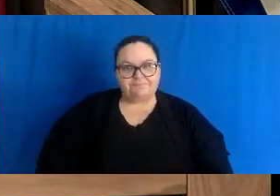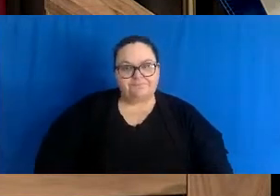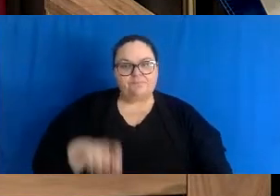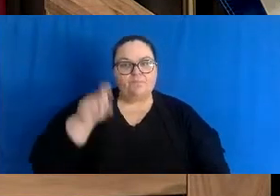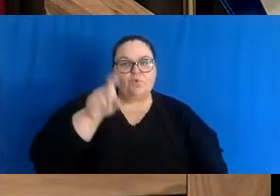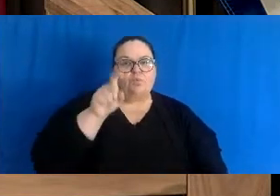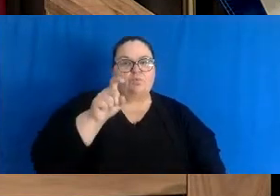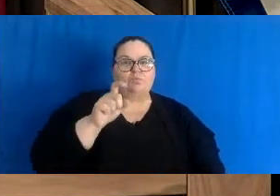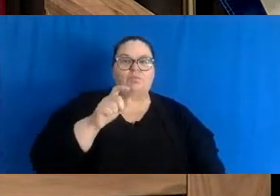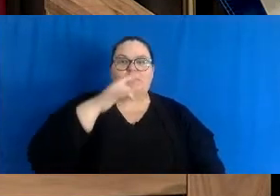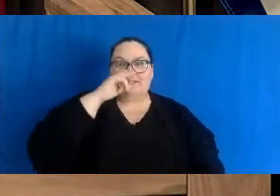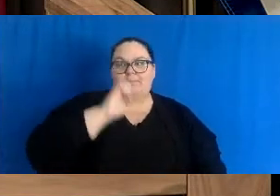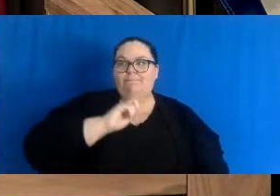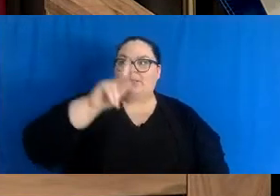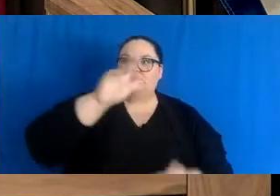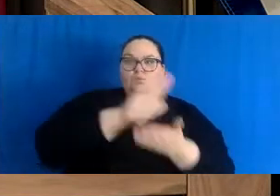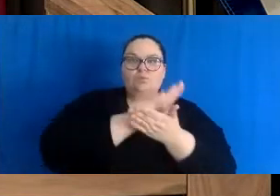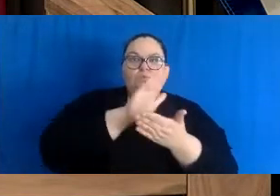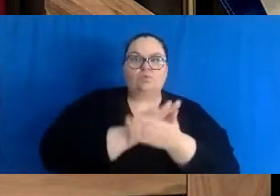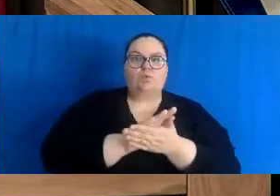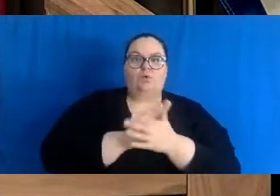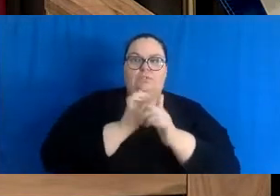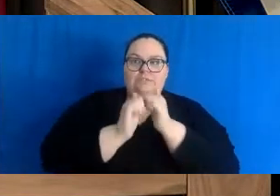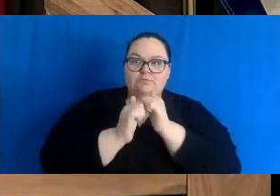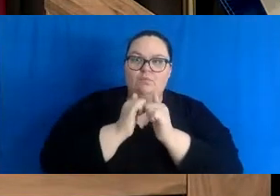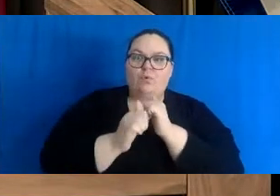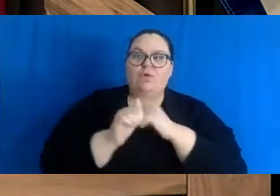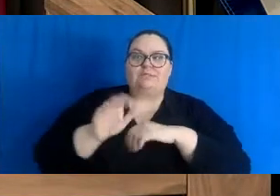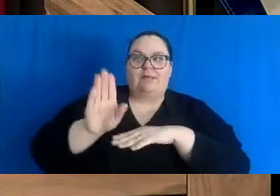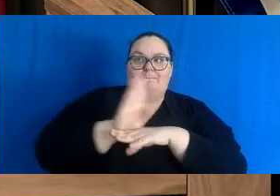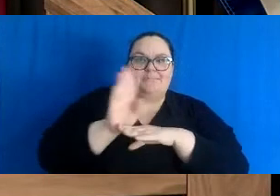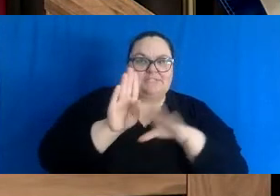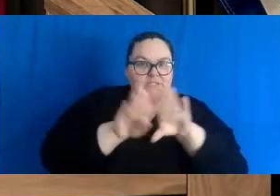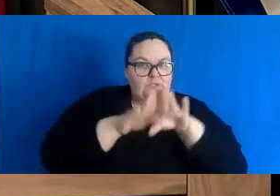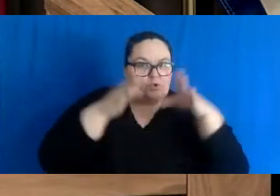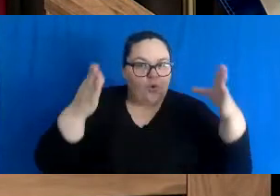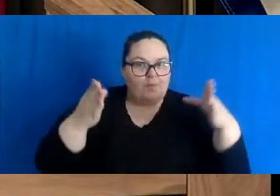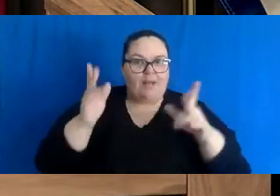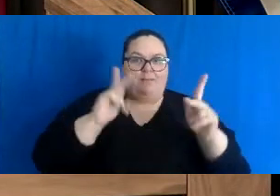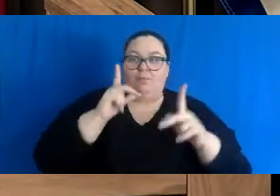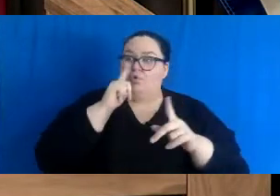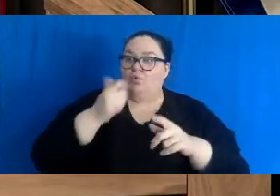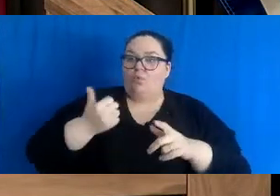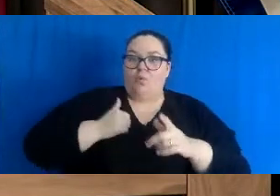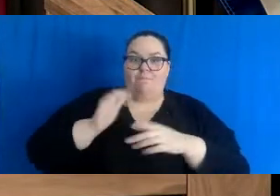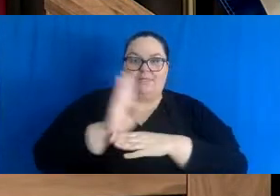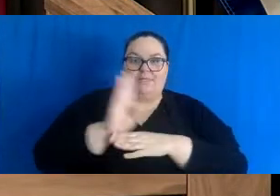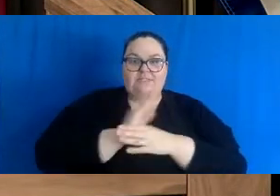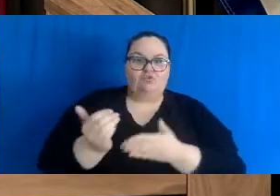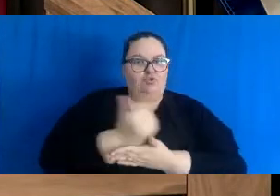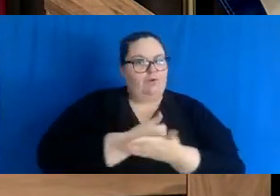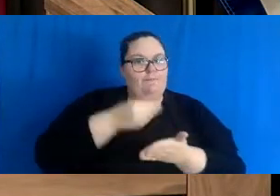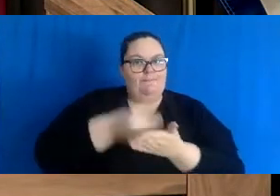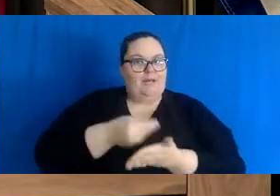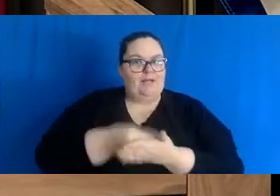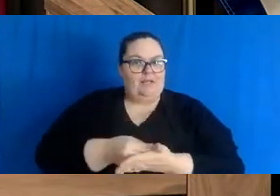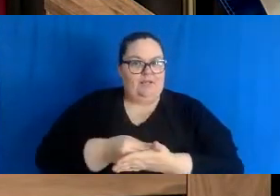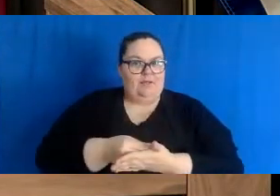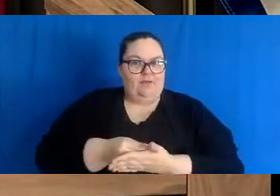and sports. We need our businesses open and for business owners to be able to make a living.